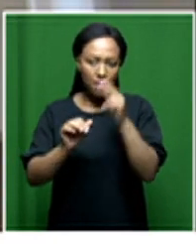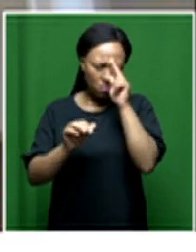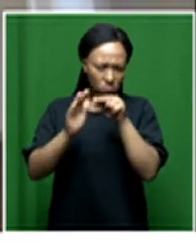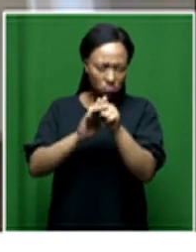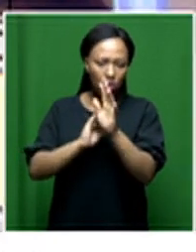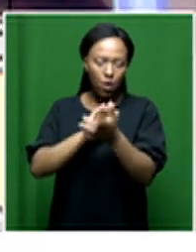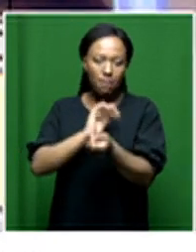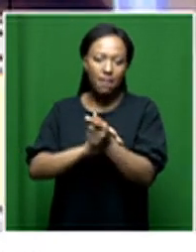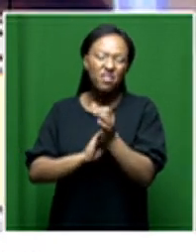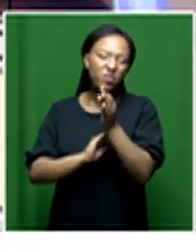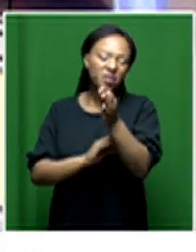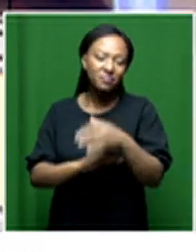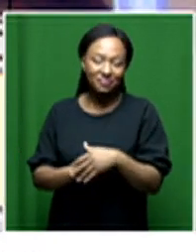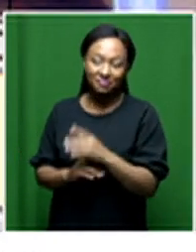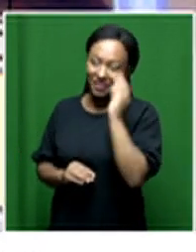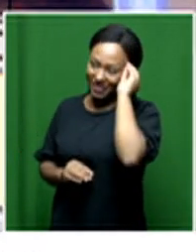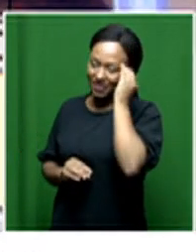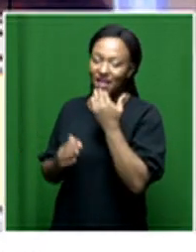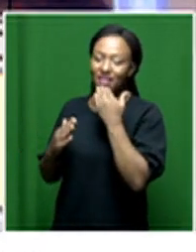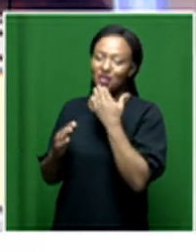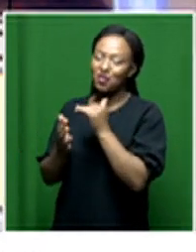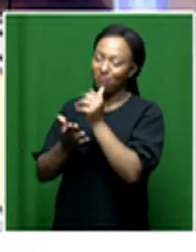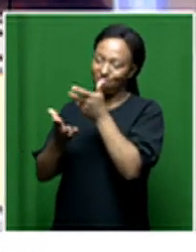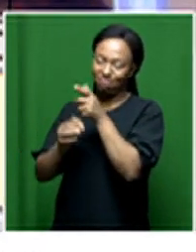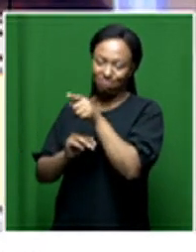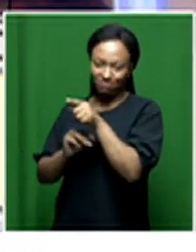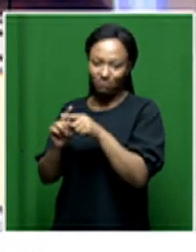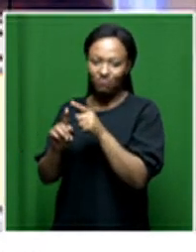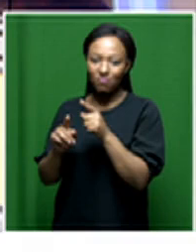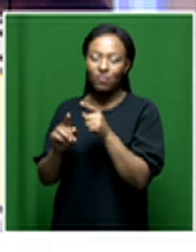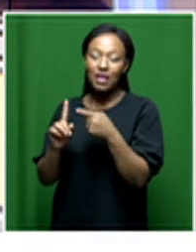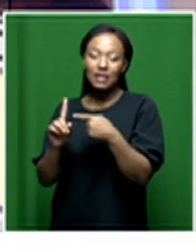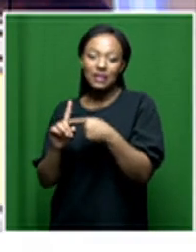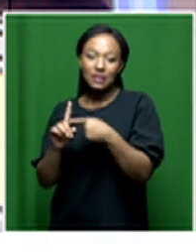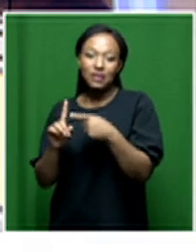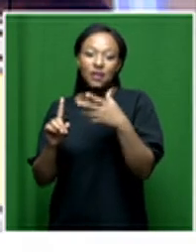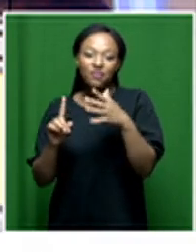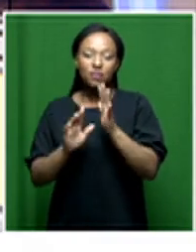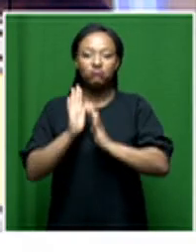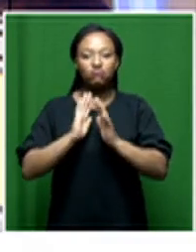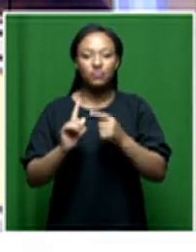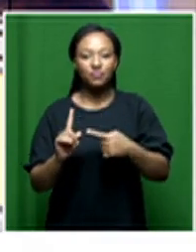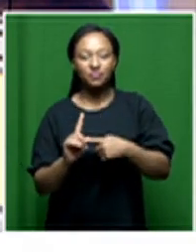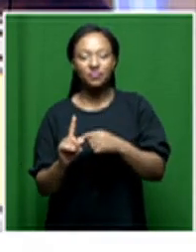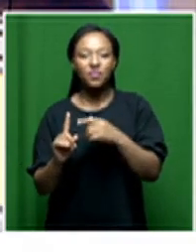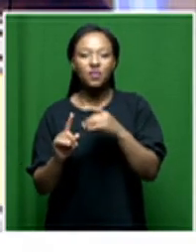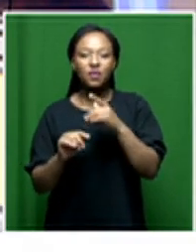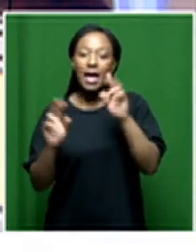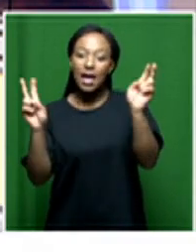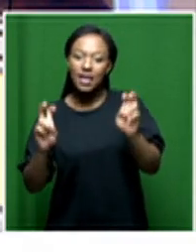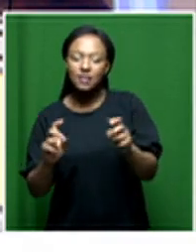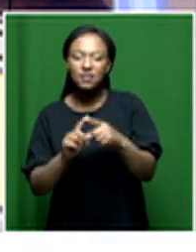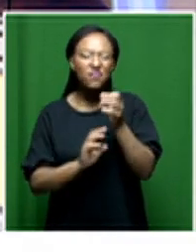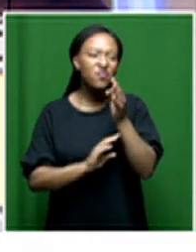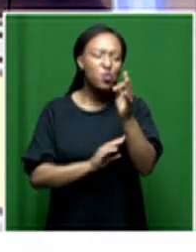happen. Interesting. All right. Thanks for talking to us, Clyde. Talking to us what is all about the power and the future of